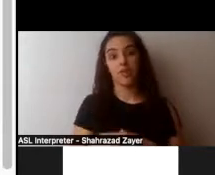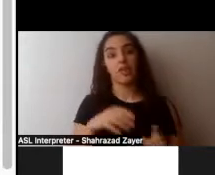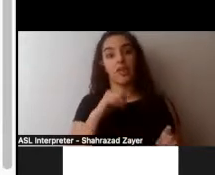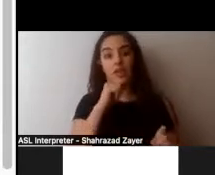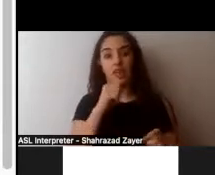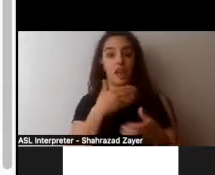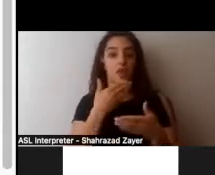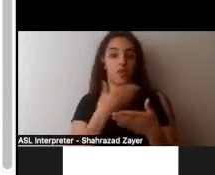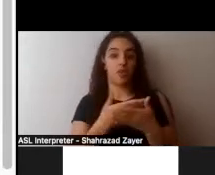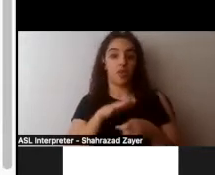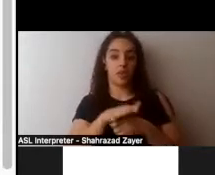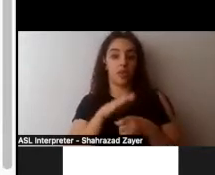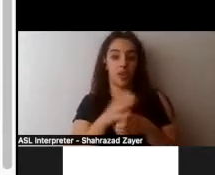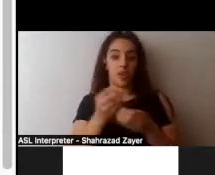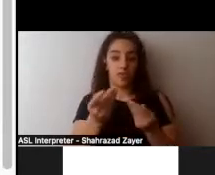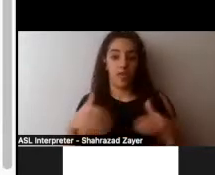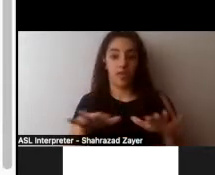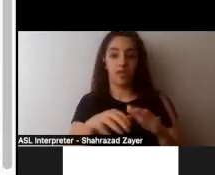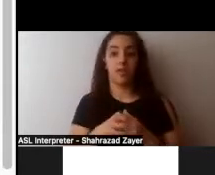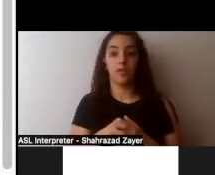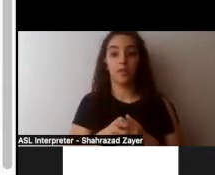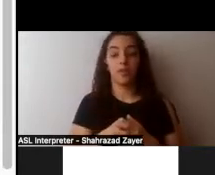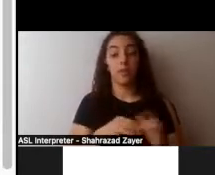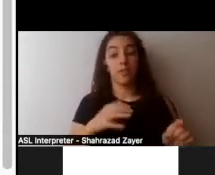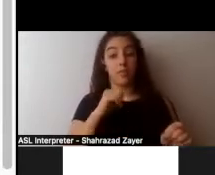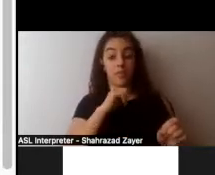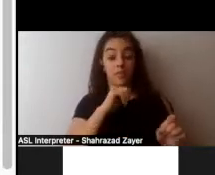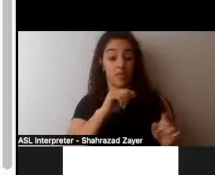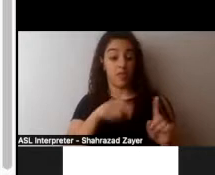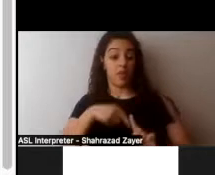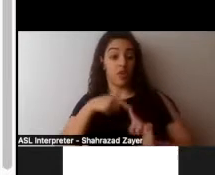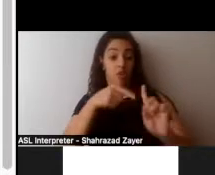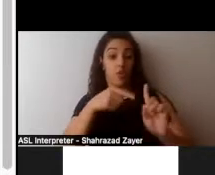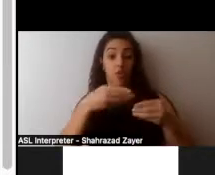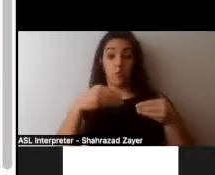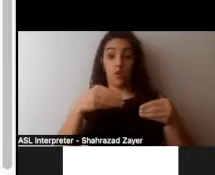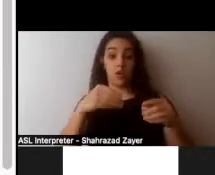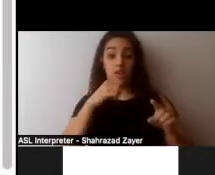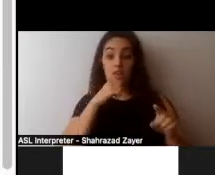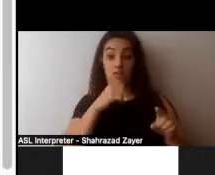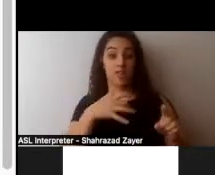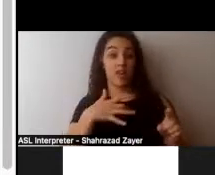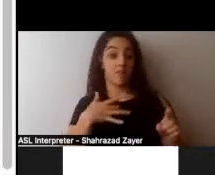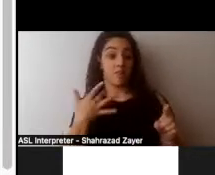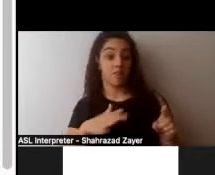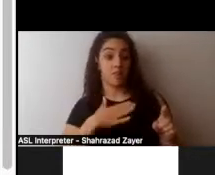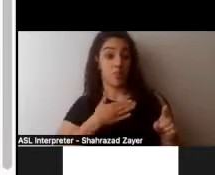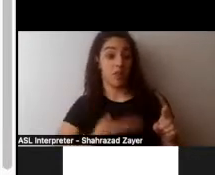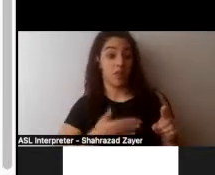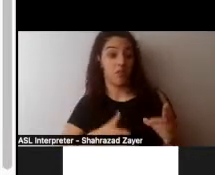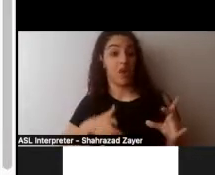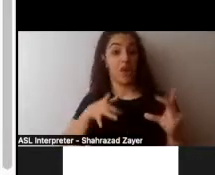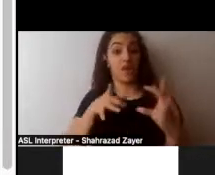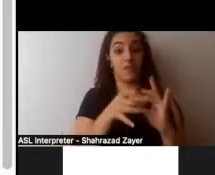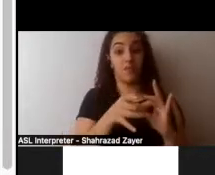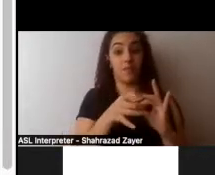by the unwillingness of much of the target market to identify with that market or to reveal their